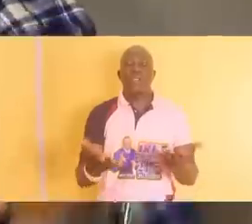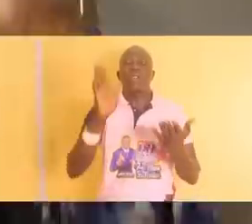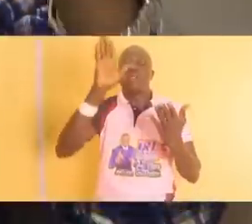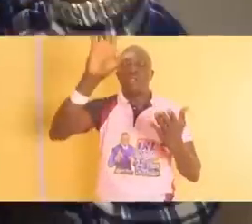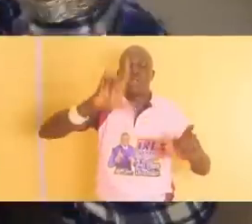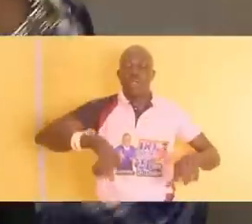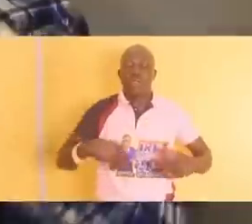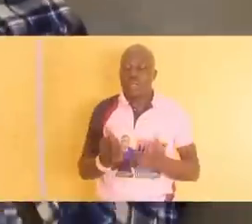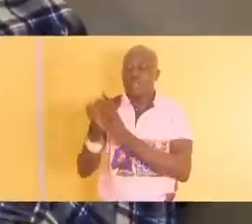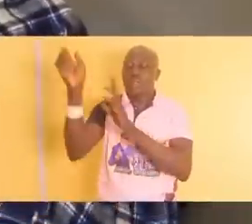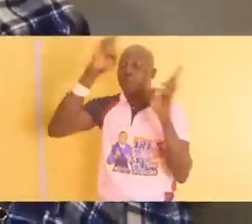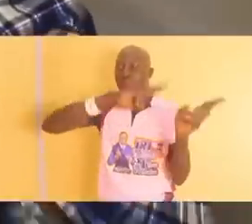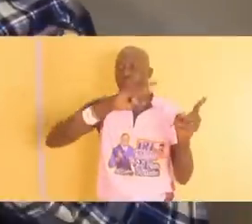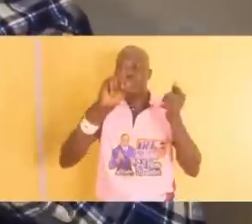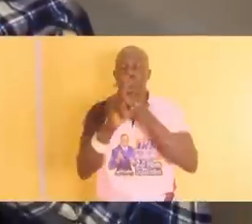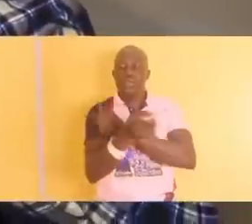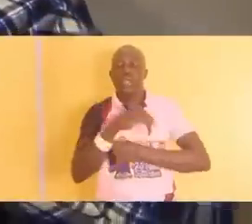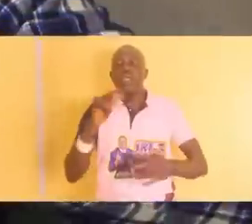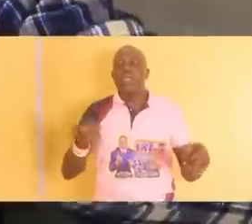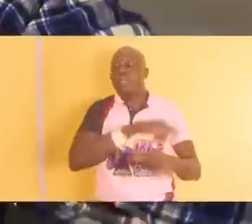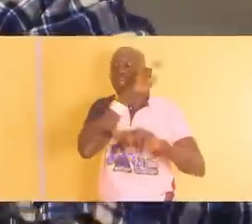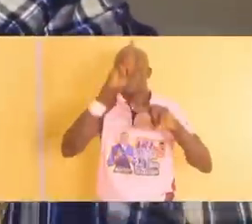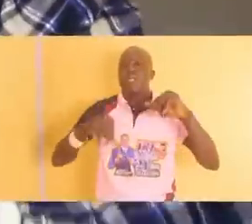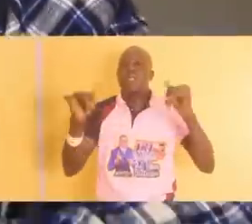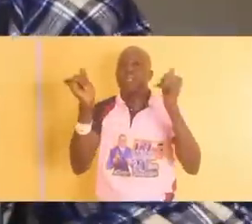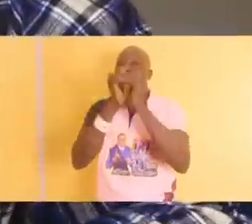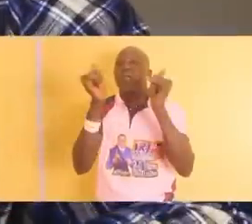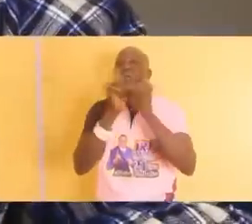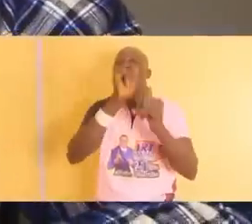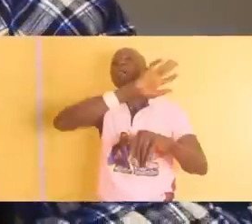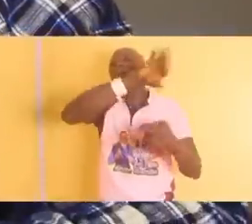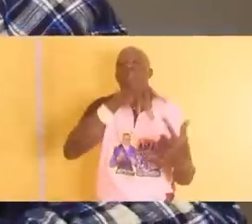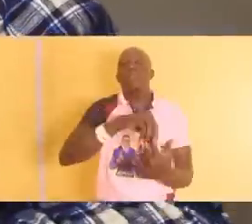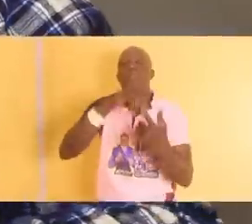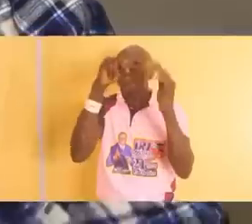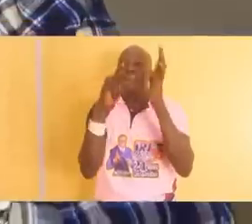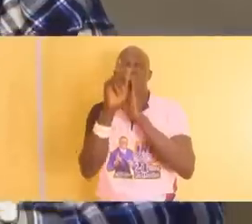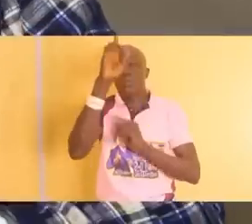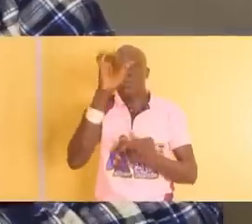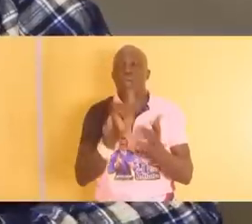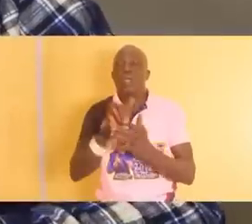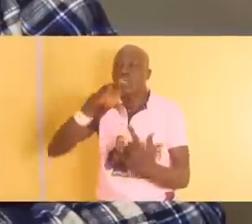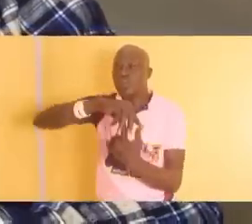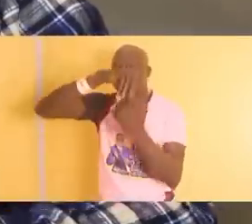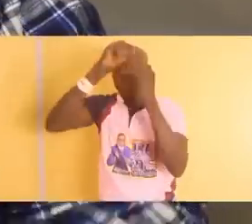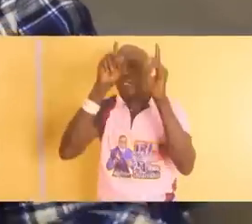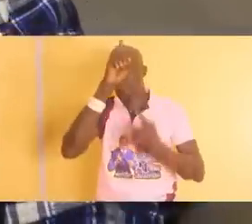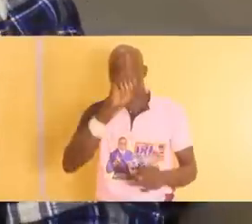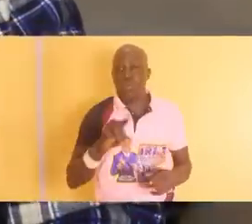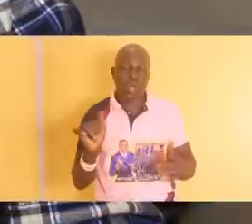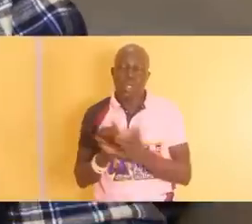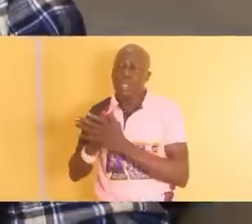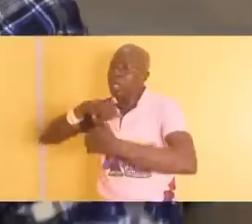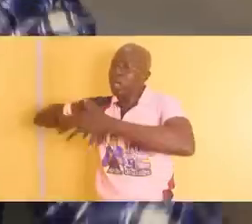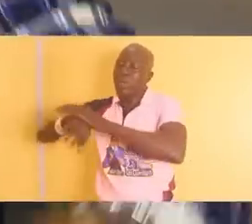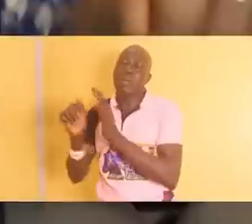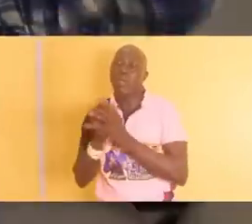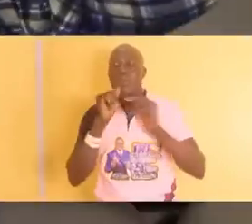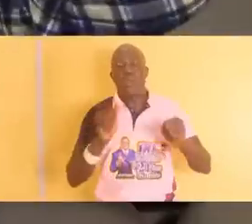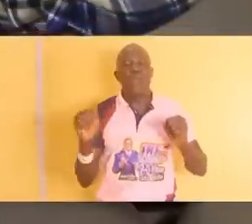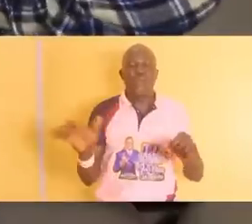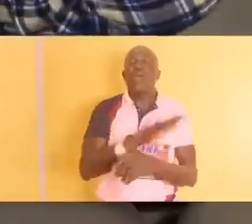Your love will rise. Tonight, vigil, that's the Father. It's a special one. It's a special one. This